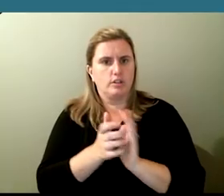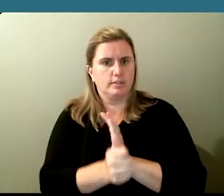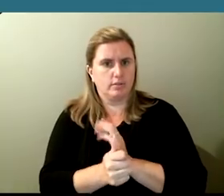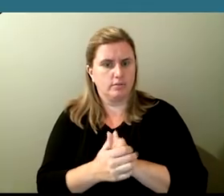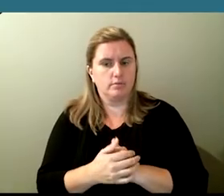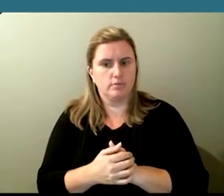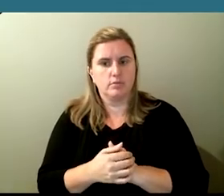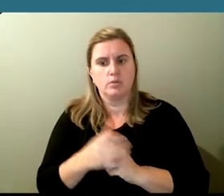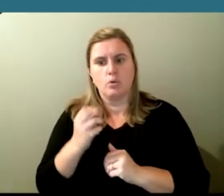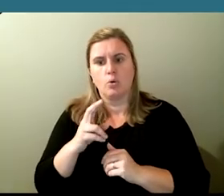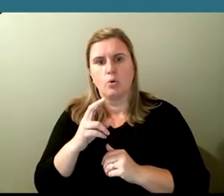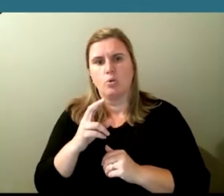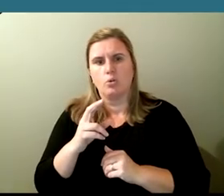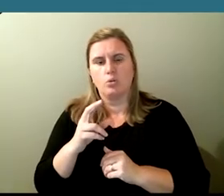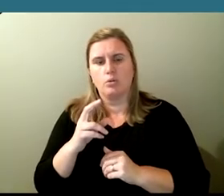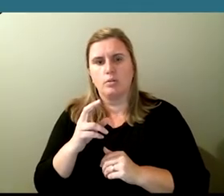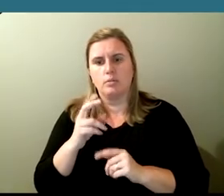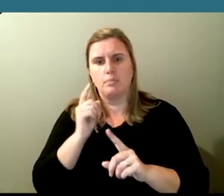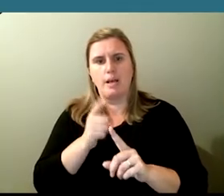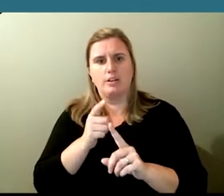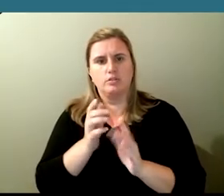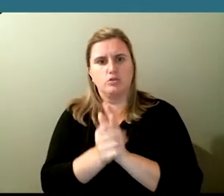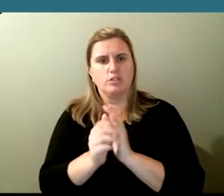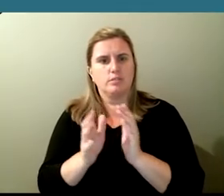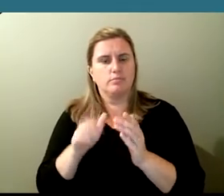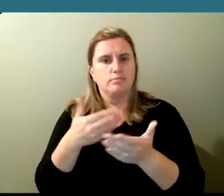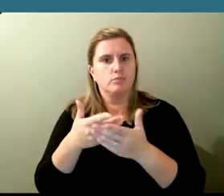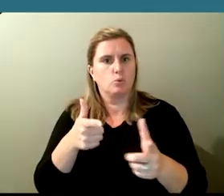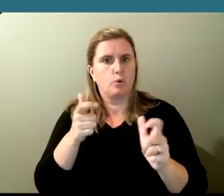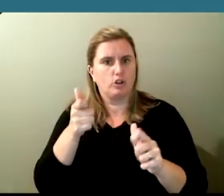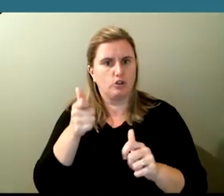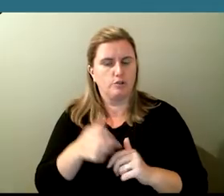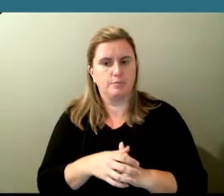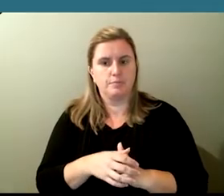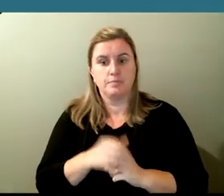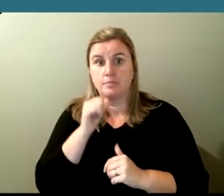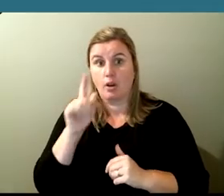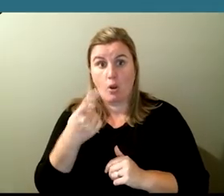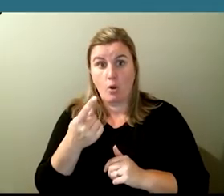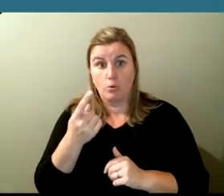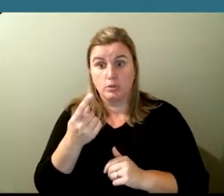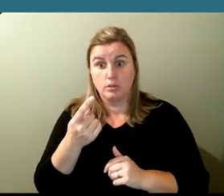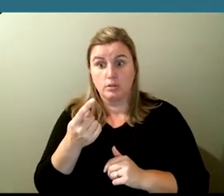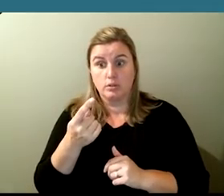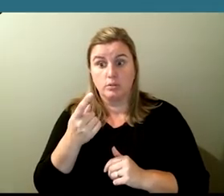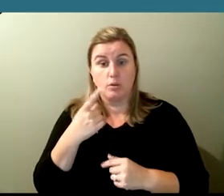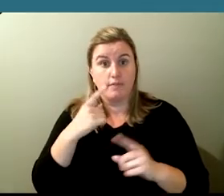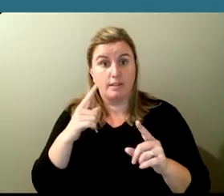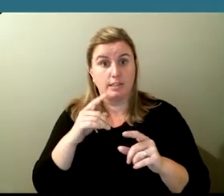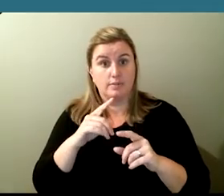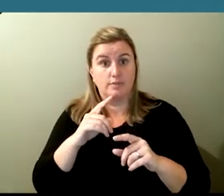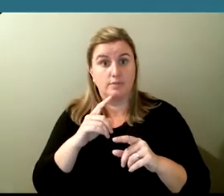or mastery criteria would have been reached much quicker. So not only we saw effective